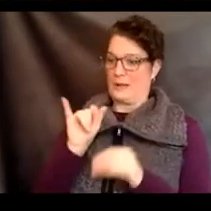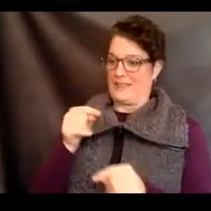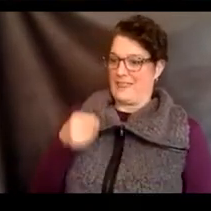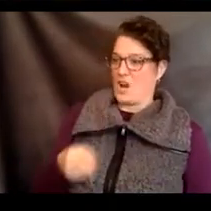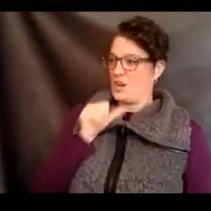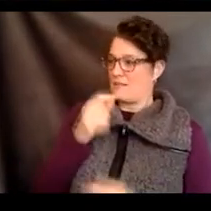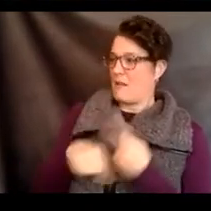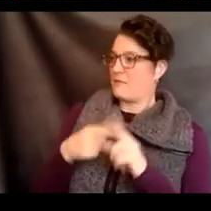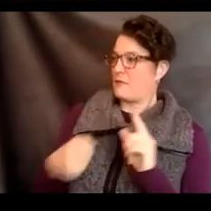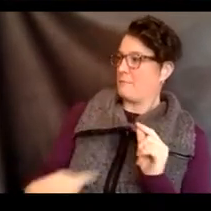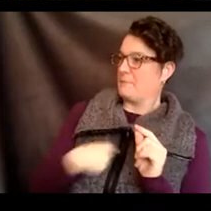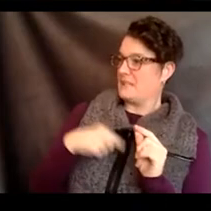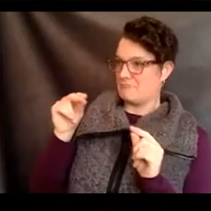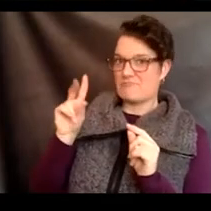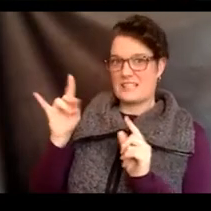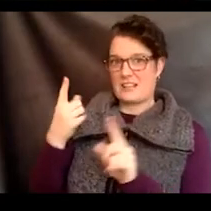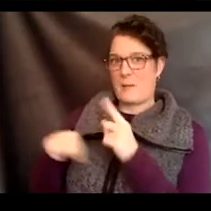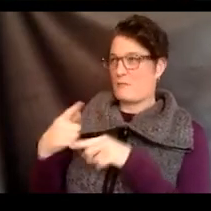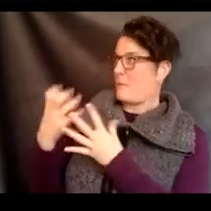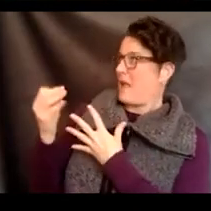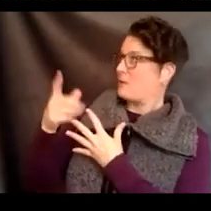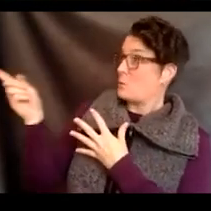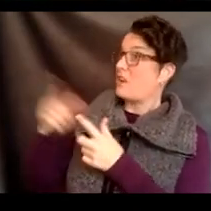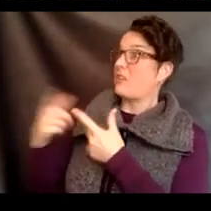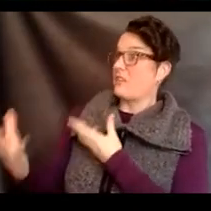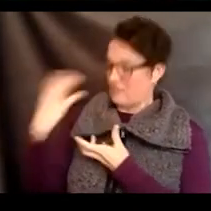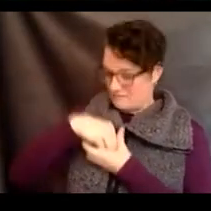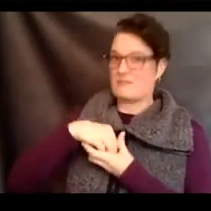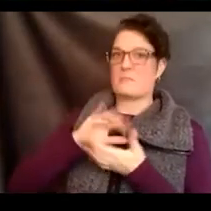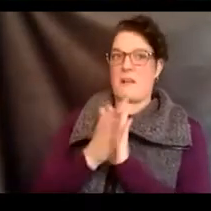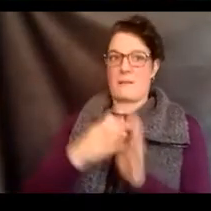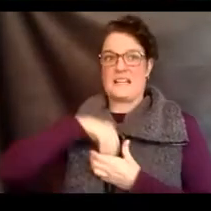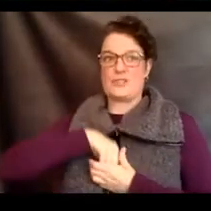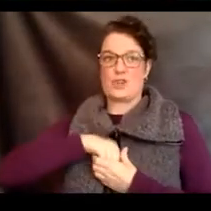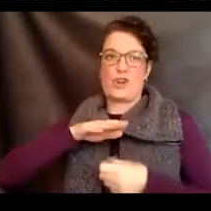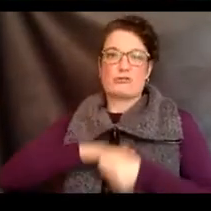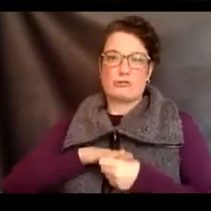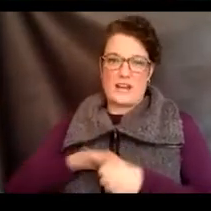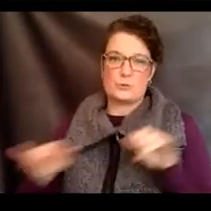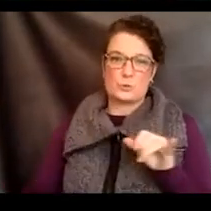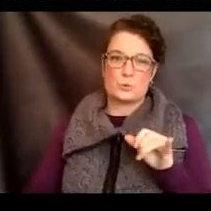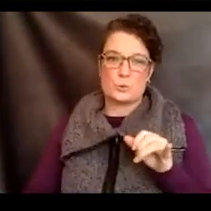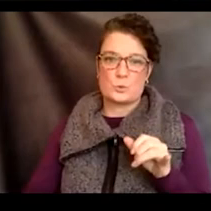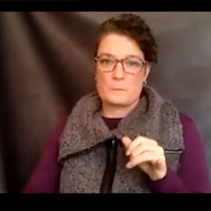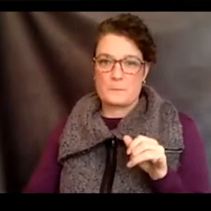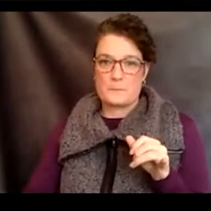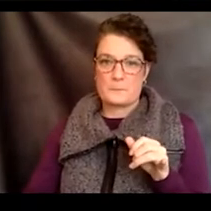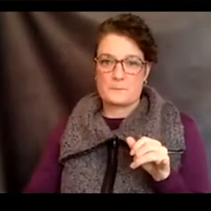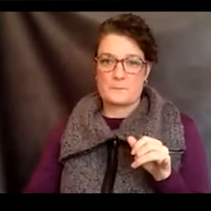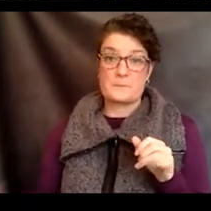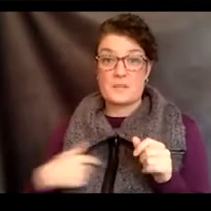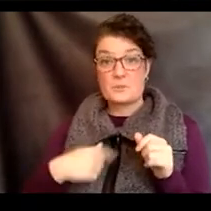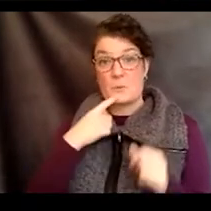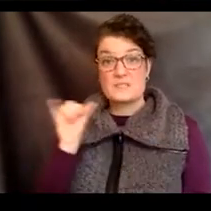It came from elsewhere, but it ended up becoming an internal stress. And so I would say that, you know, for parents,